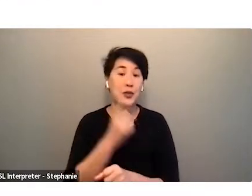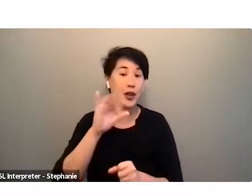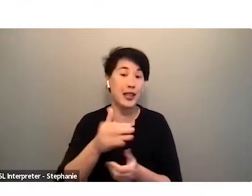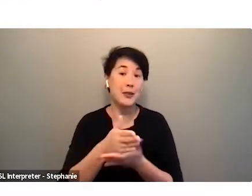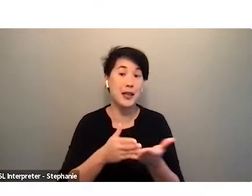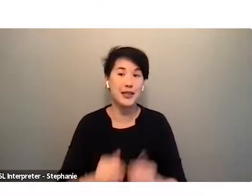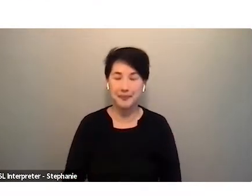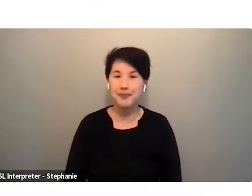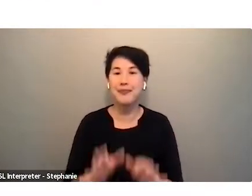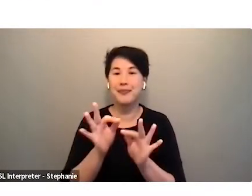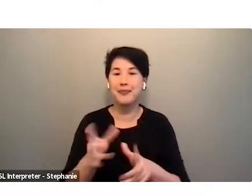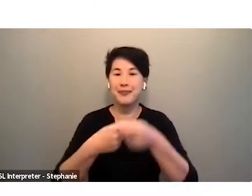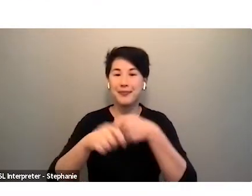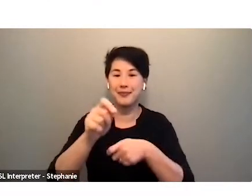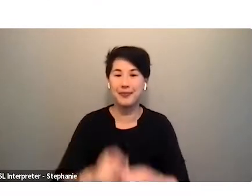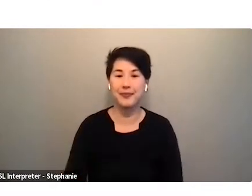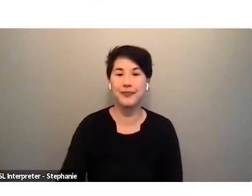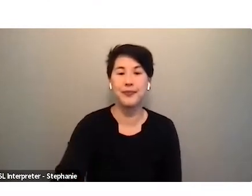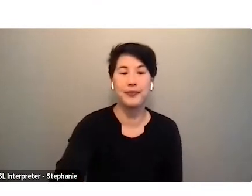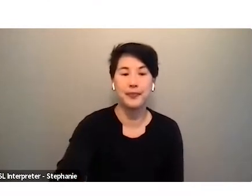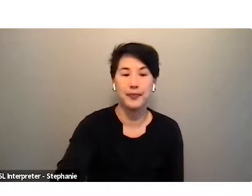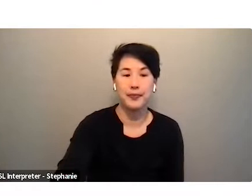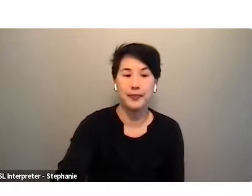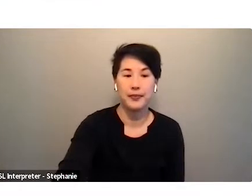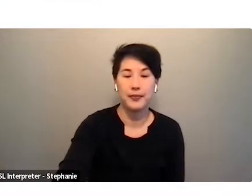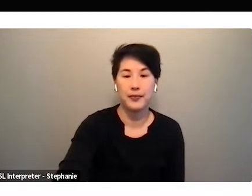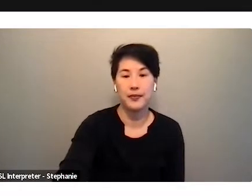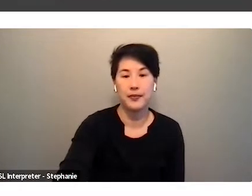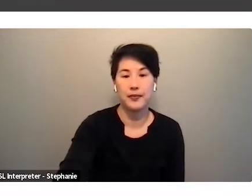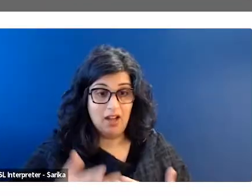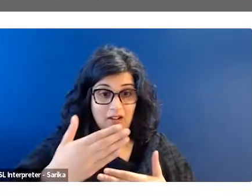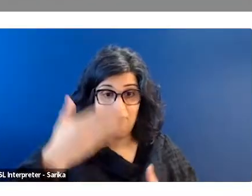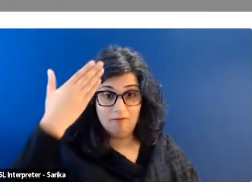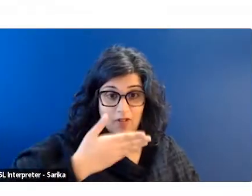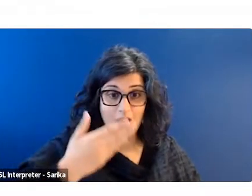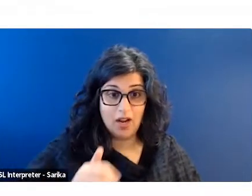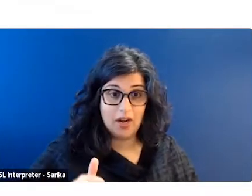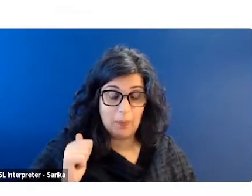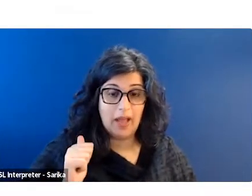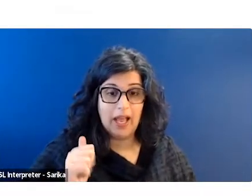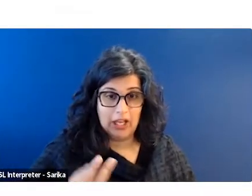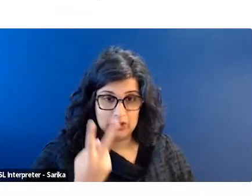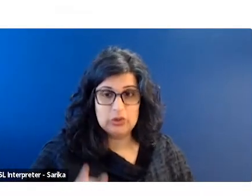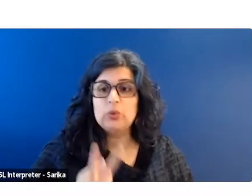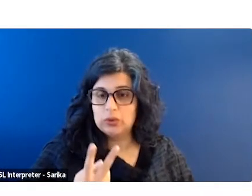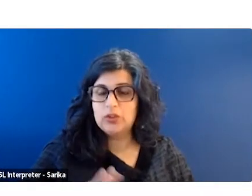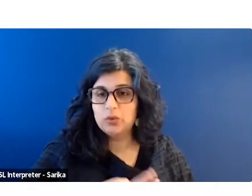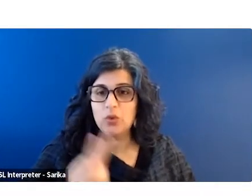in these next 2 slides, front and back views of the pieces. And then